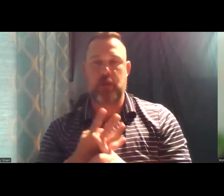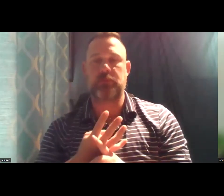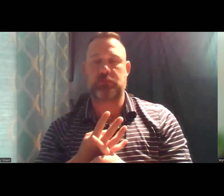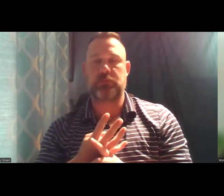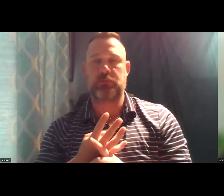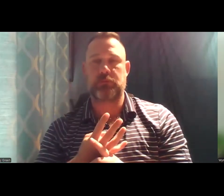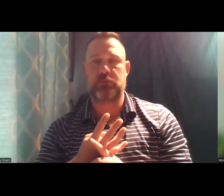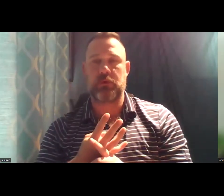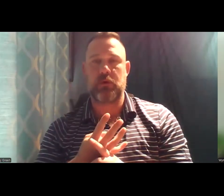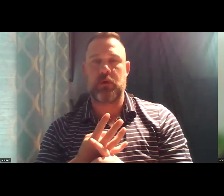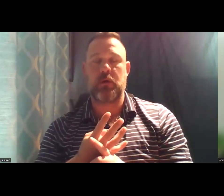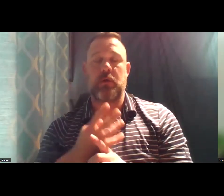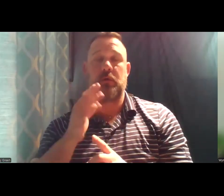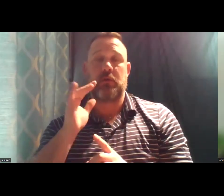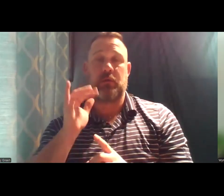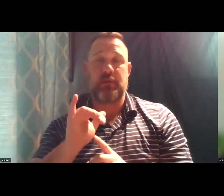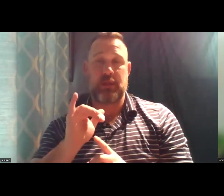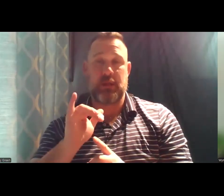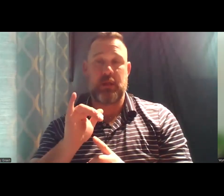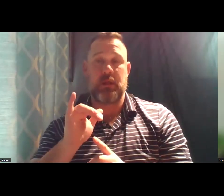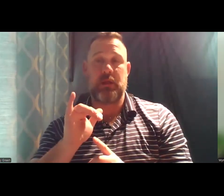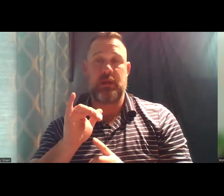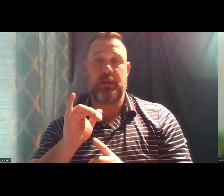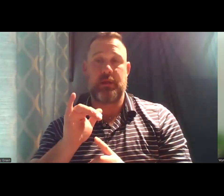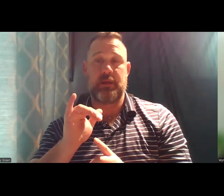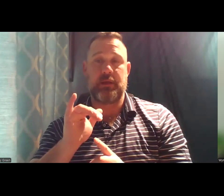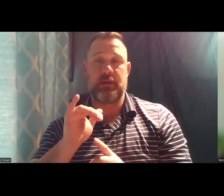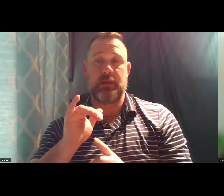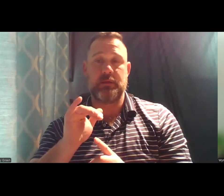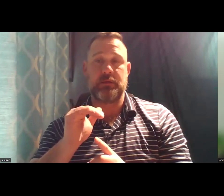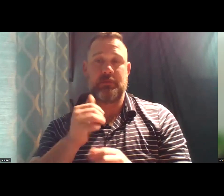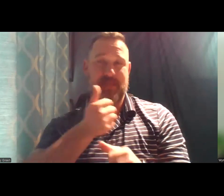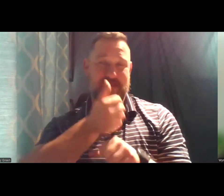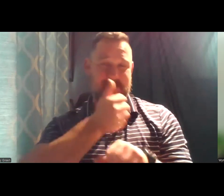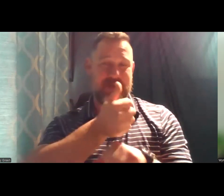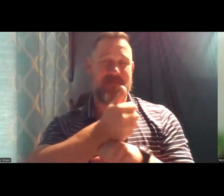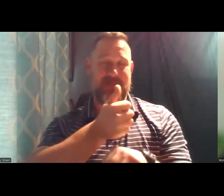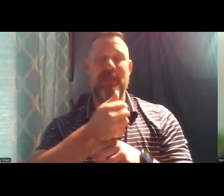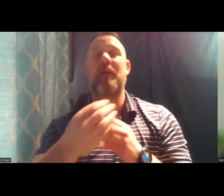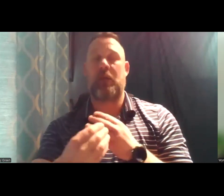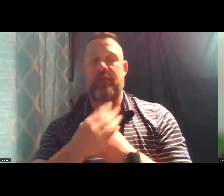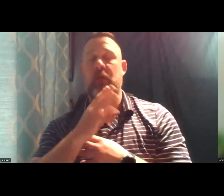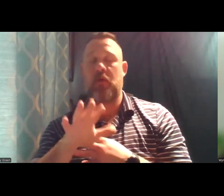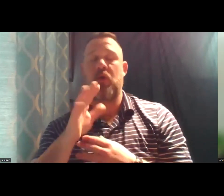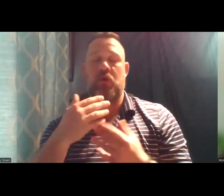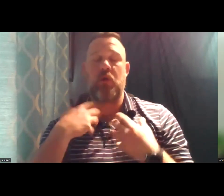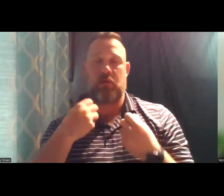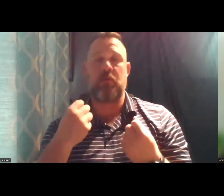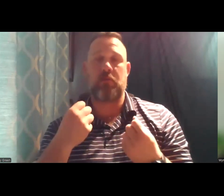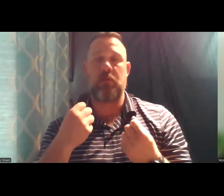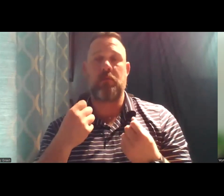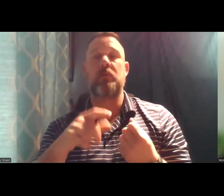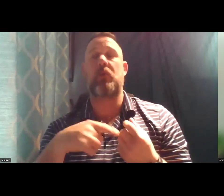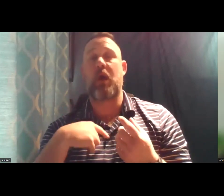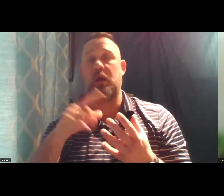These accusations also affected her emotional well-being. So after the evaluation, I